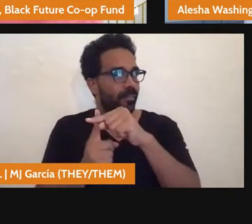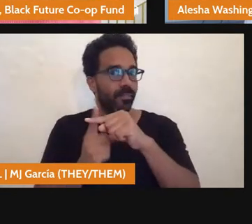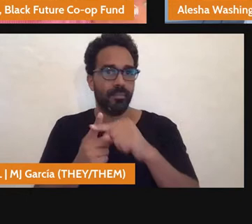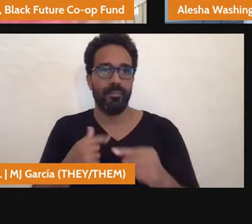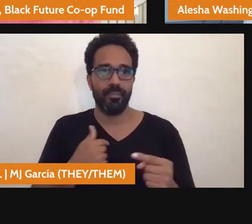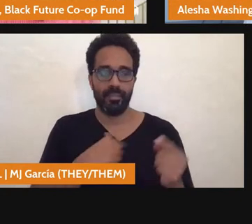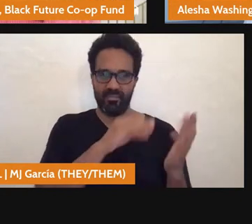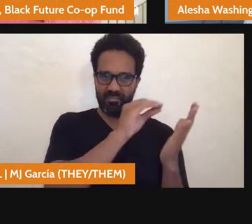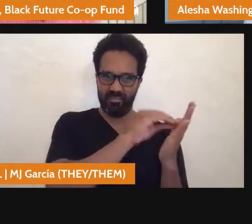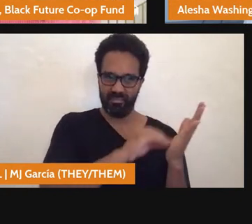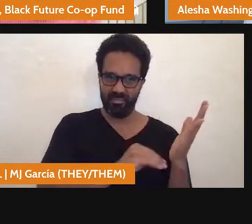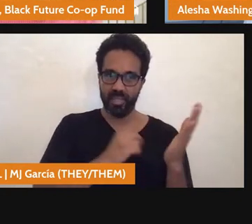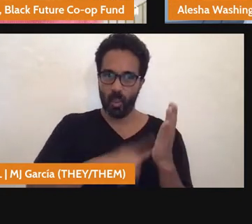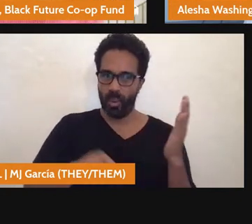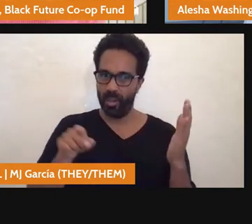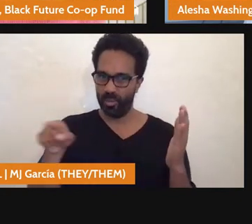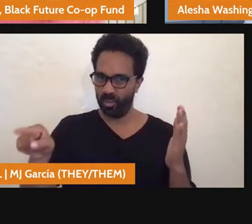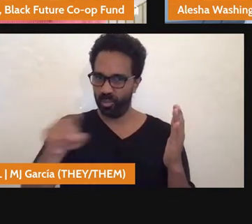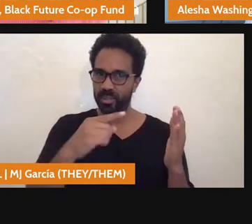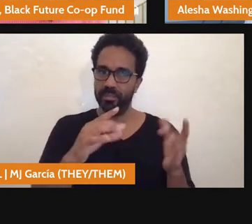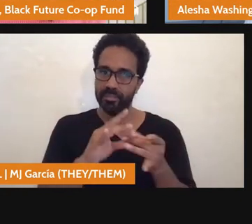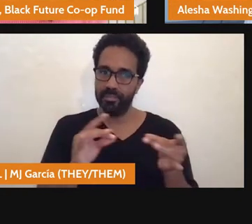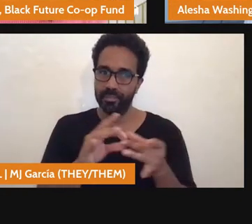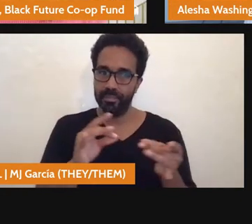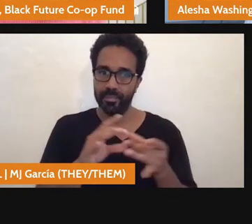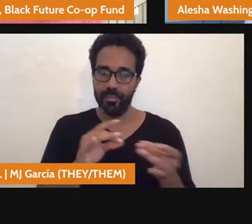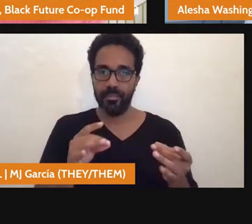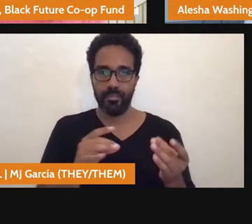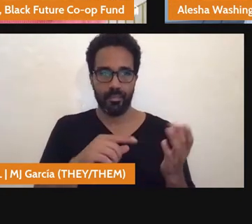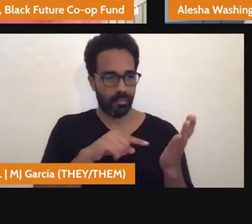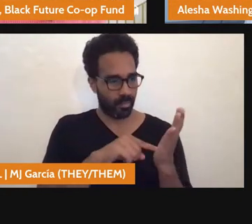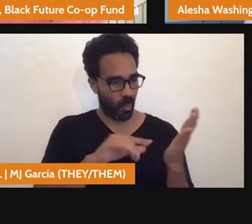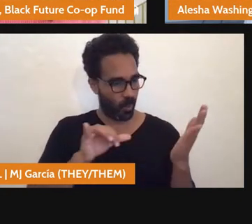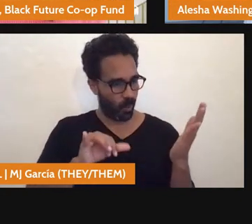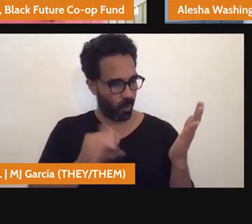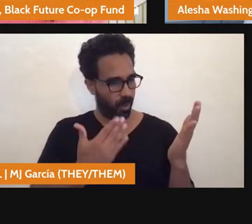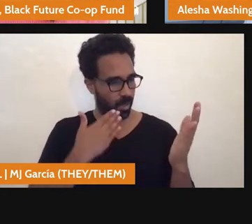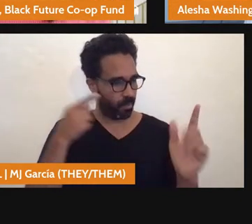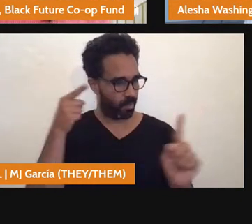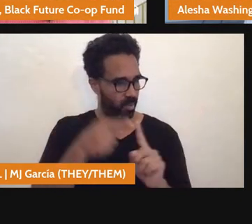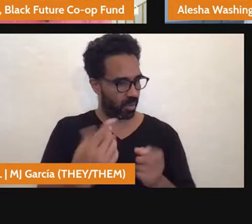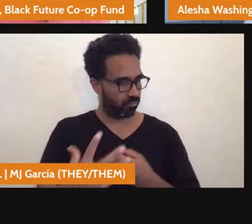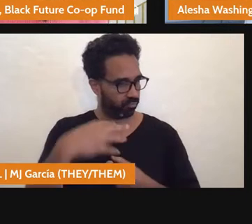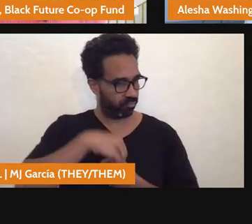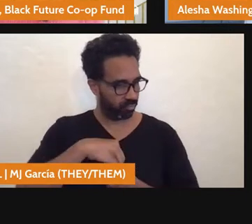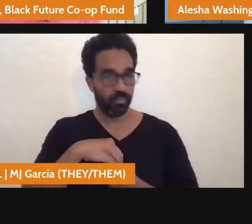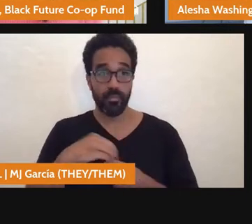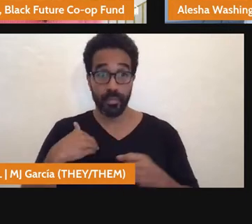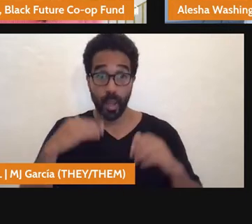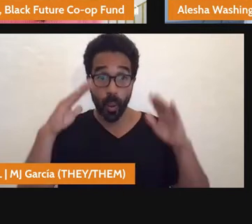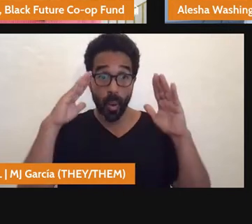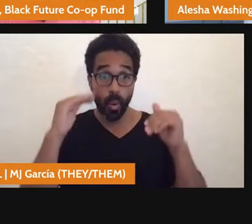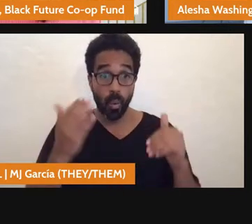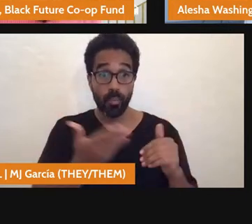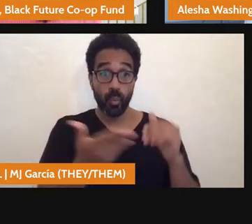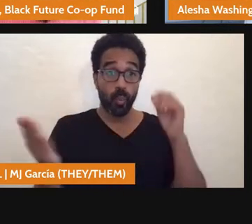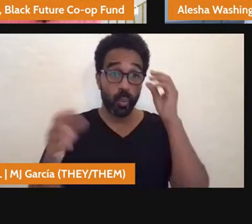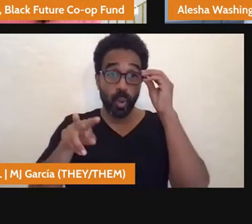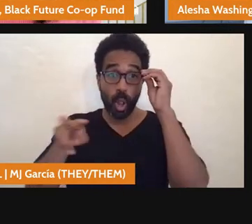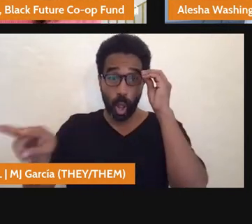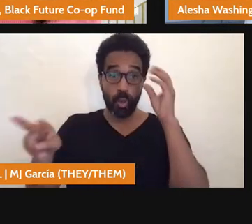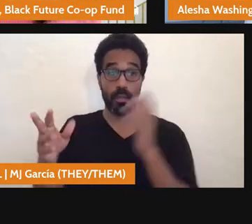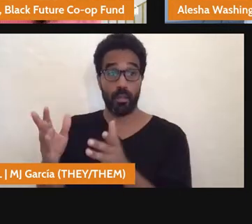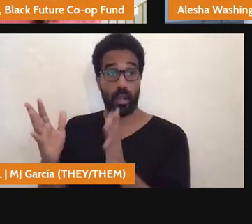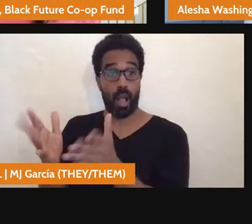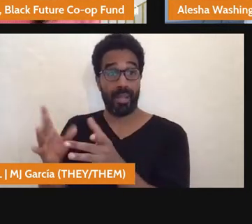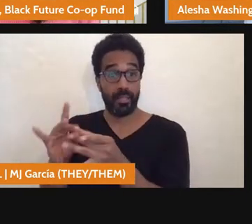here, and we're keeping a list of many of the takeaways that folks have shared, and I hope everyone is looking at the comment section, but some of you